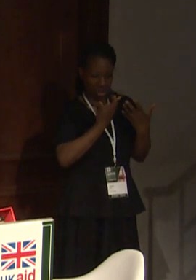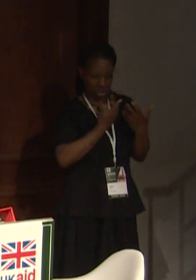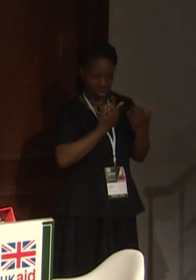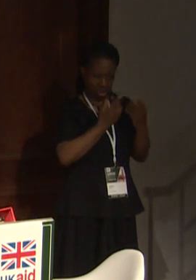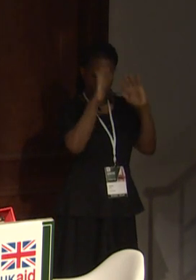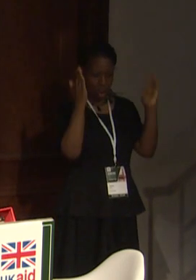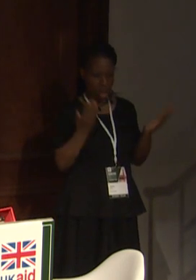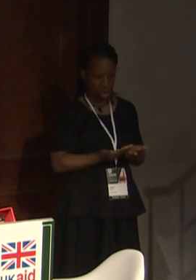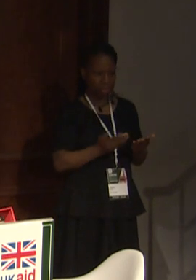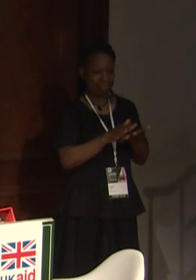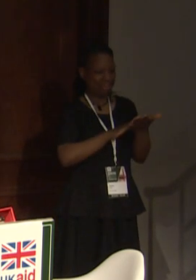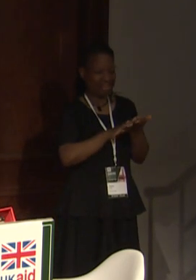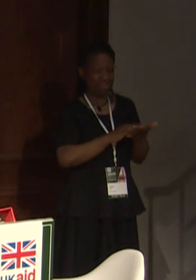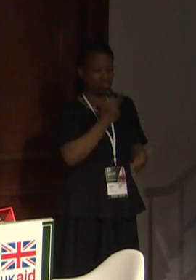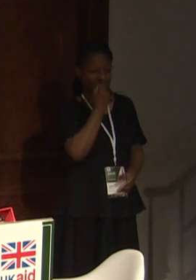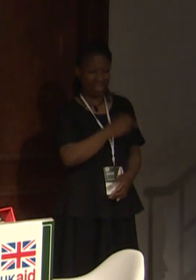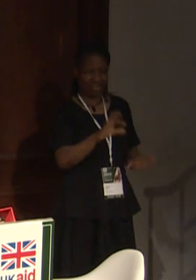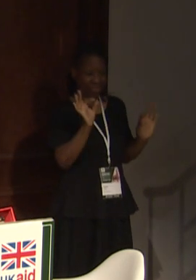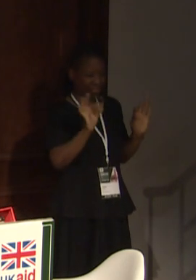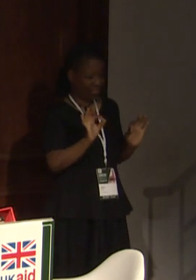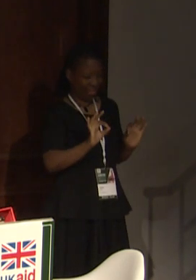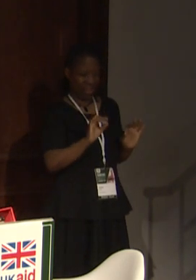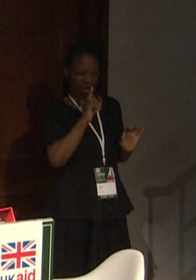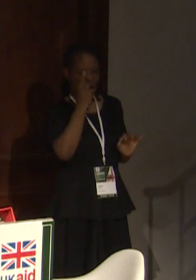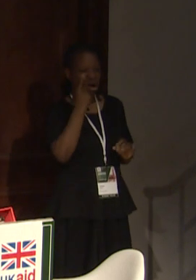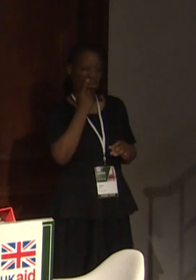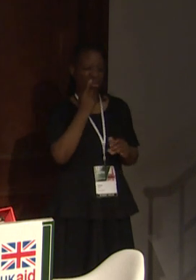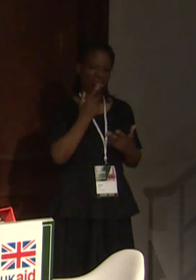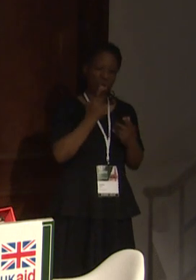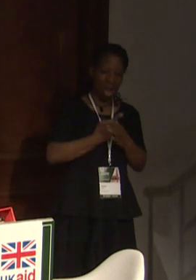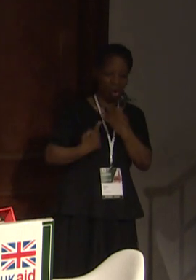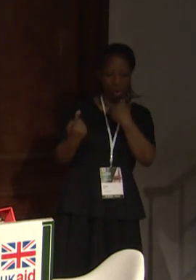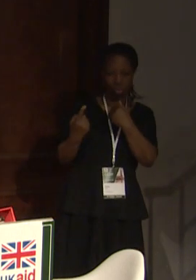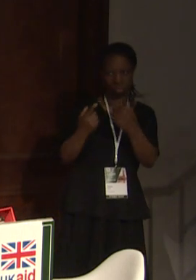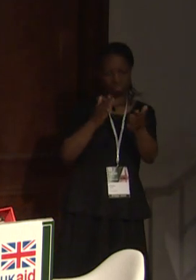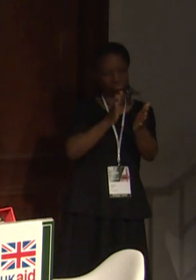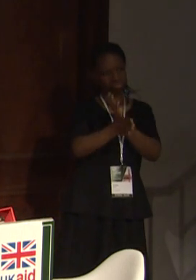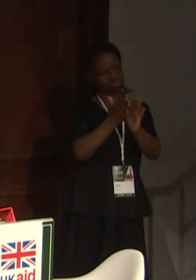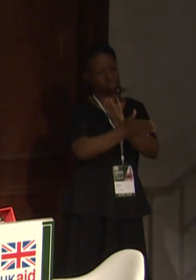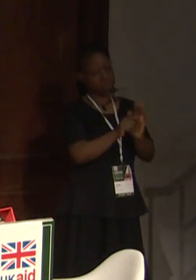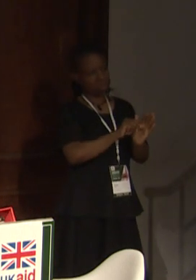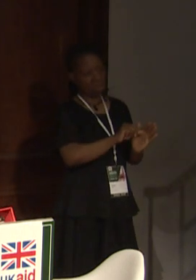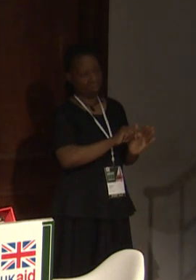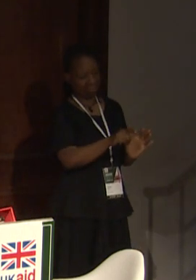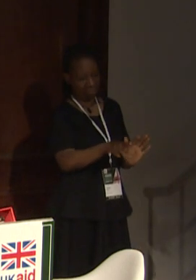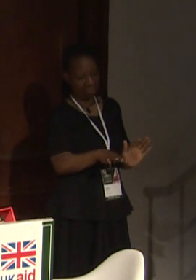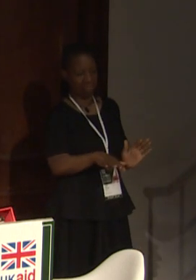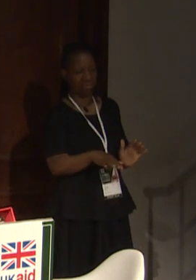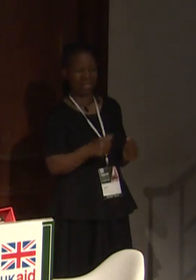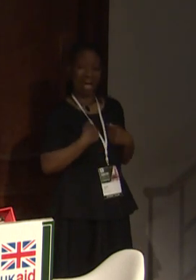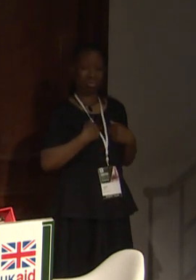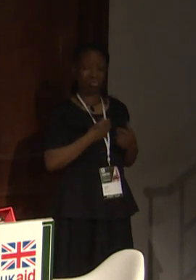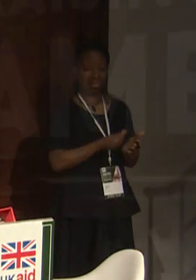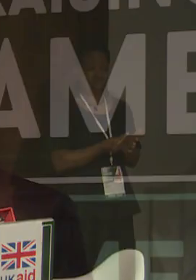do not pretend that we can on our own solve global poverty, because, as I said, our resources are barely 1/300th